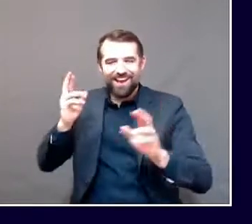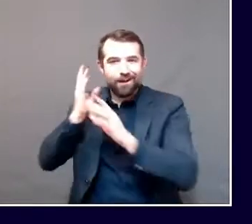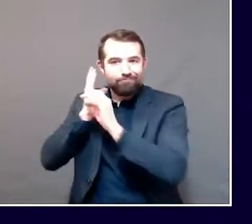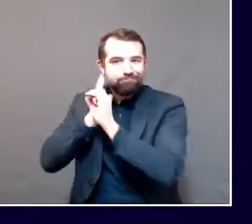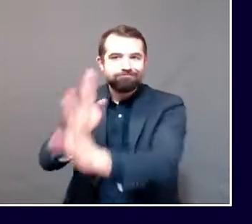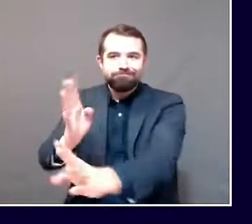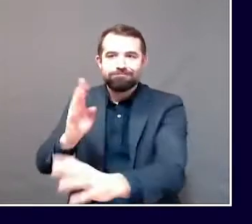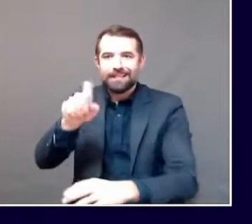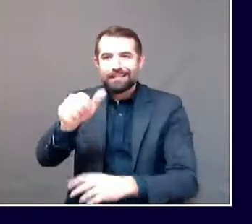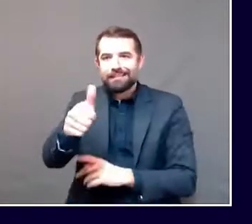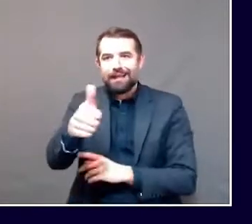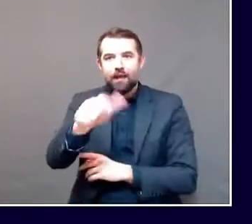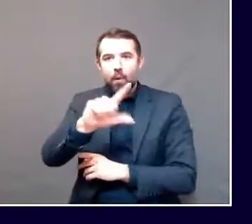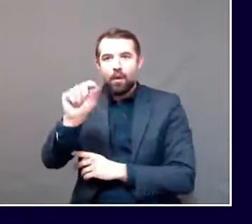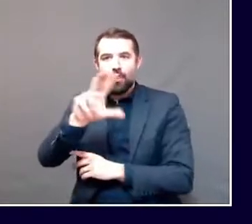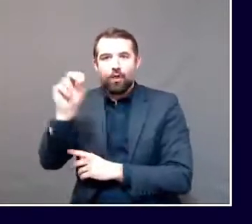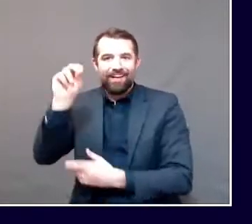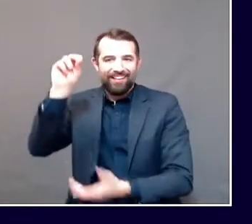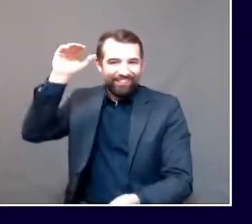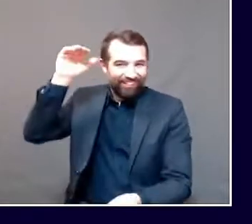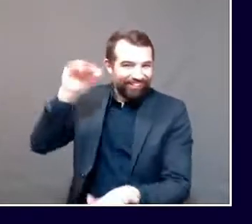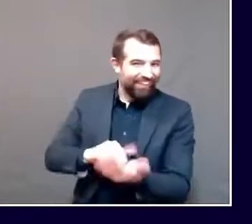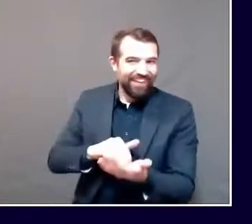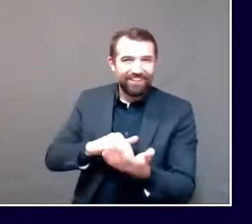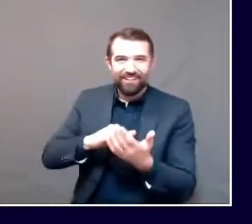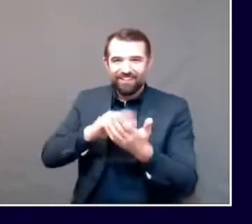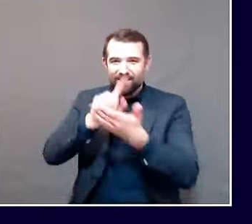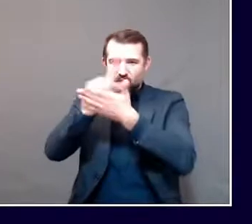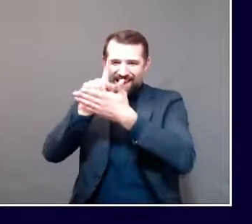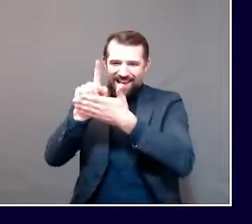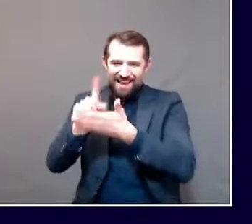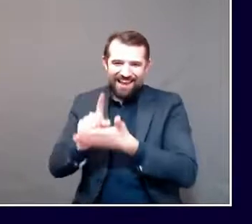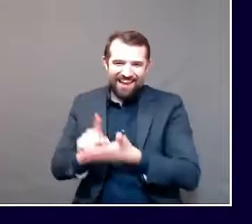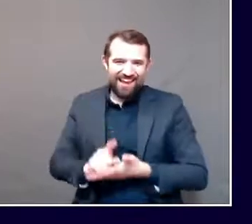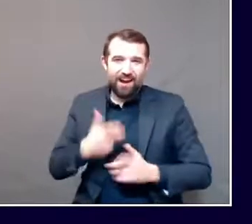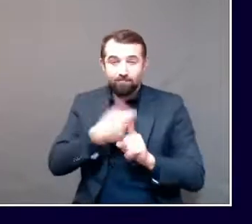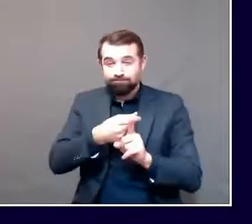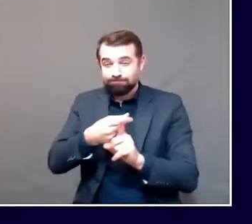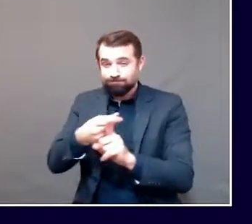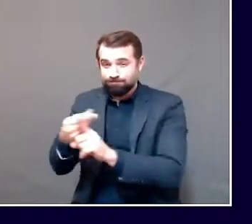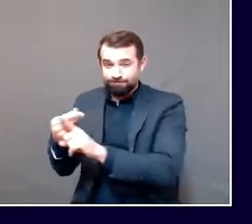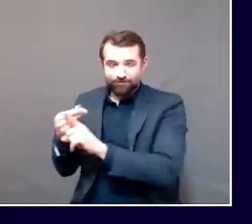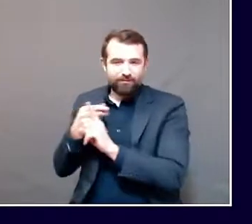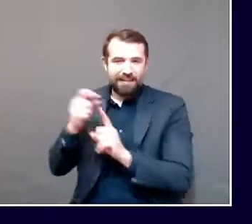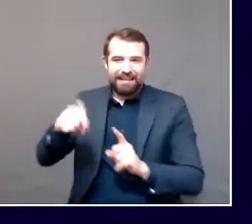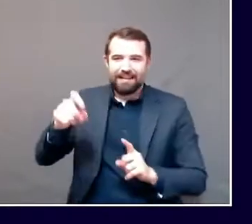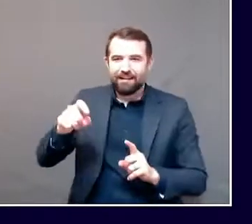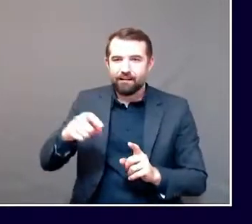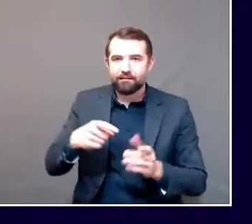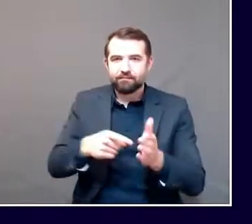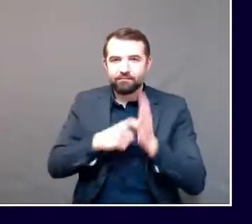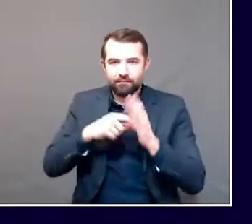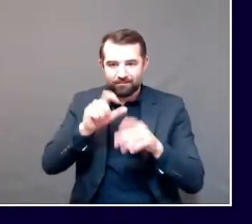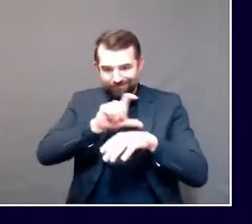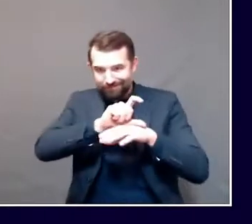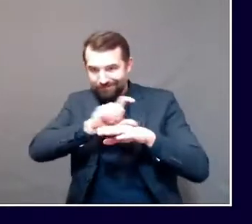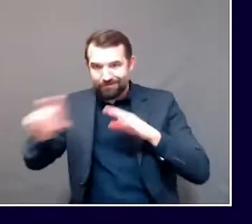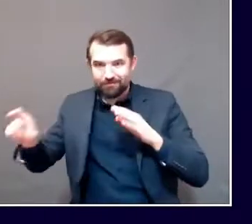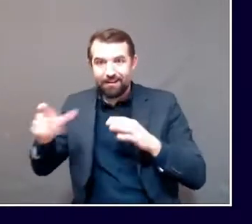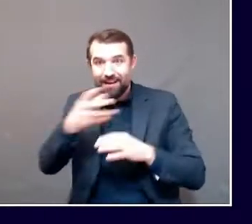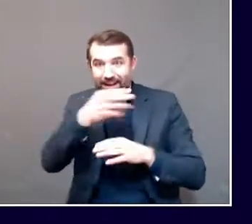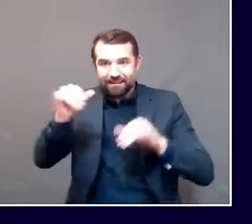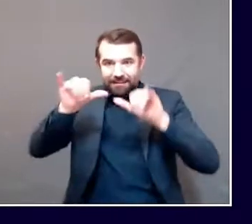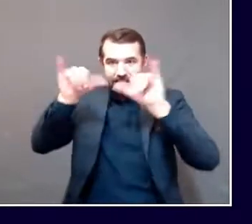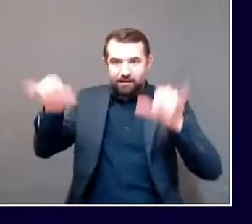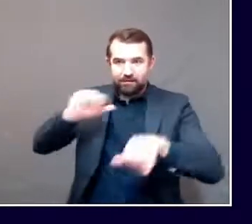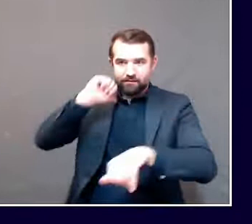single week. So in order to do that, we've got to have doses, but we also have to have the system in place to make that happen. So, I mean, I guess,